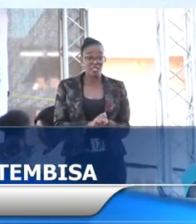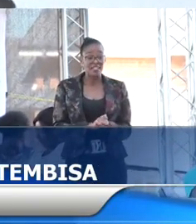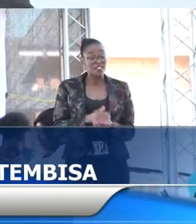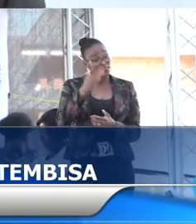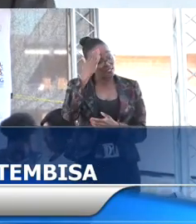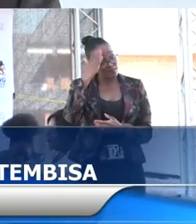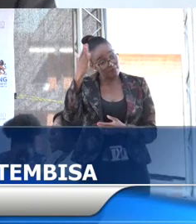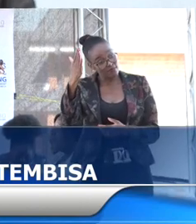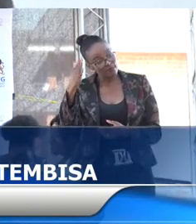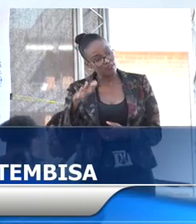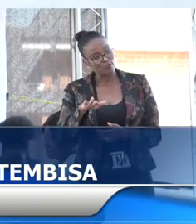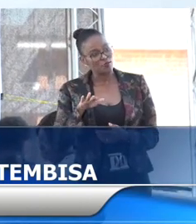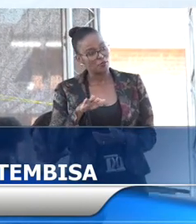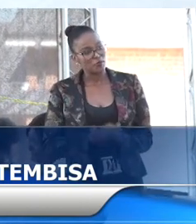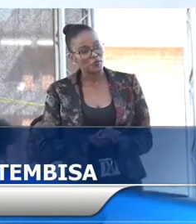Sanbonani.